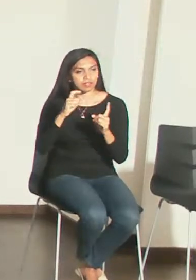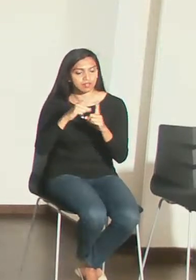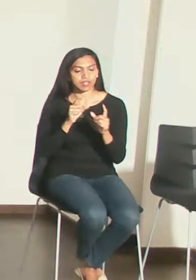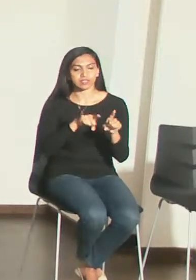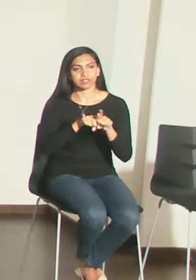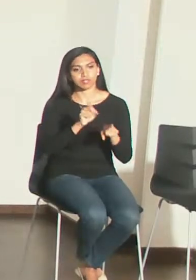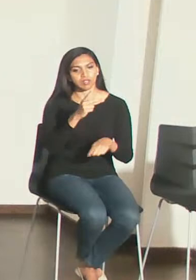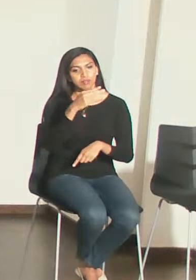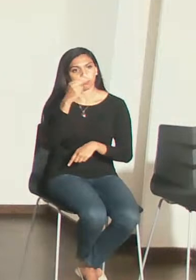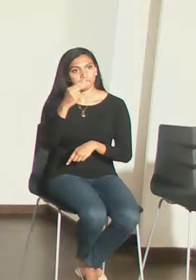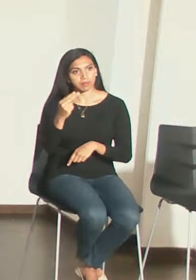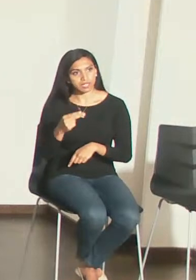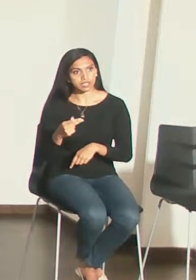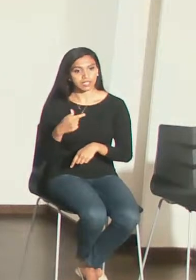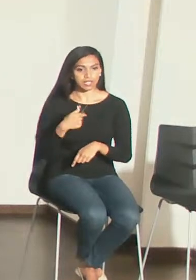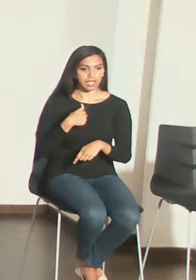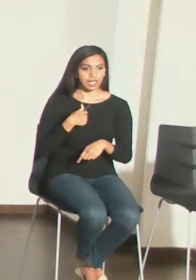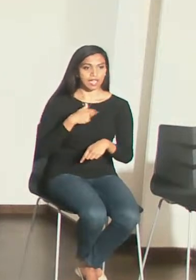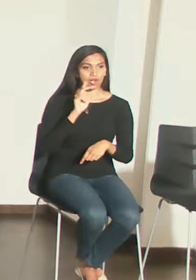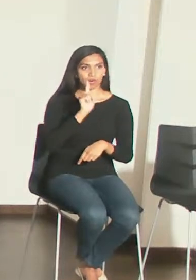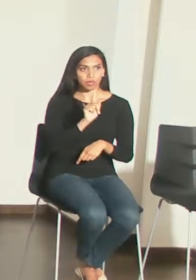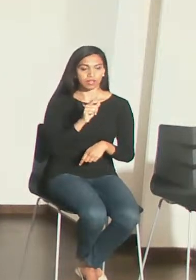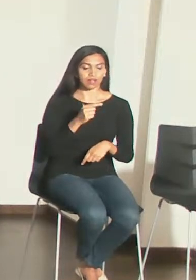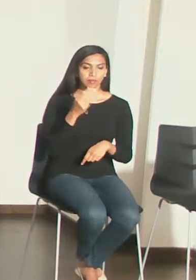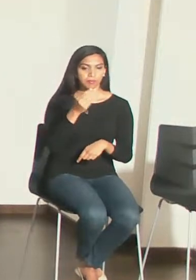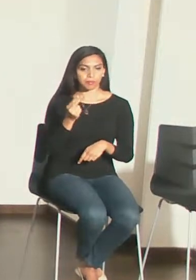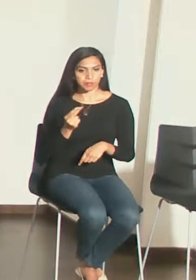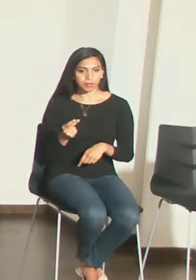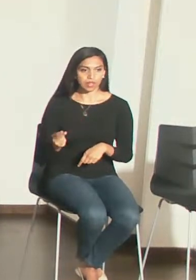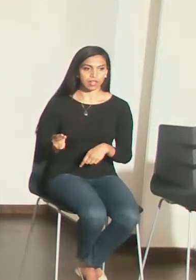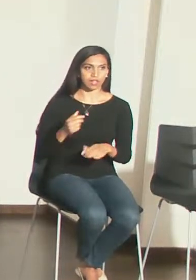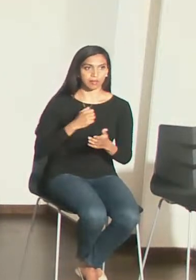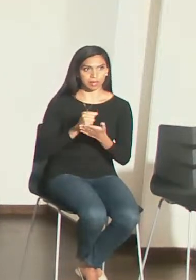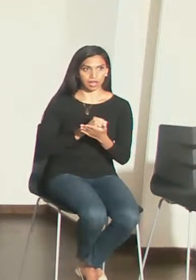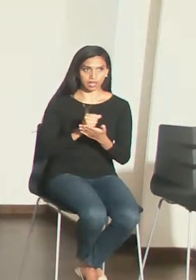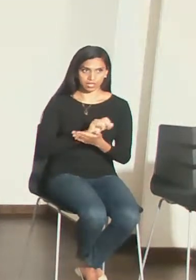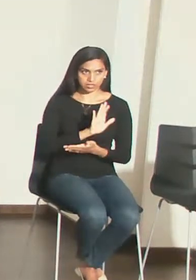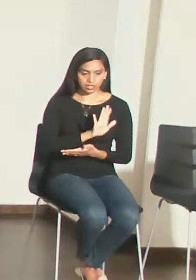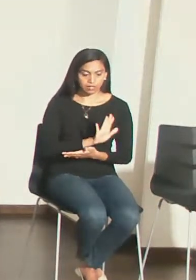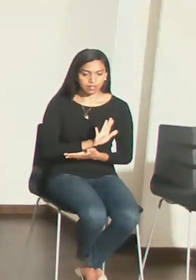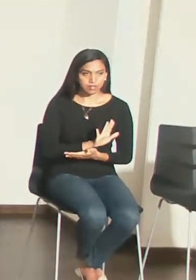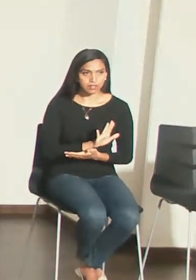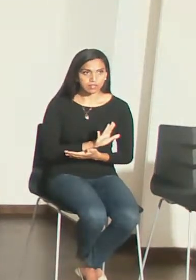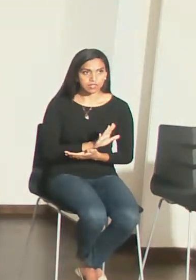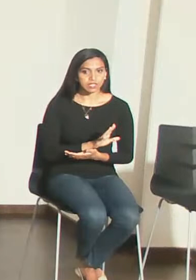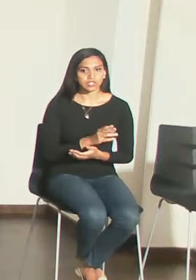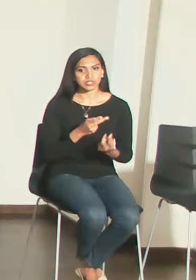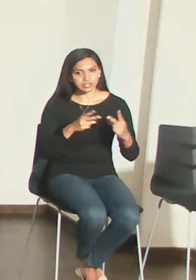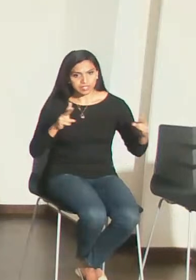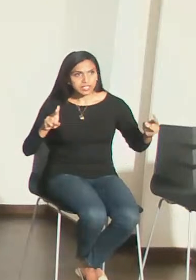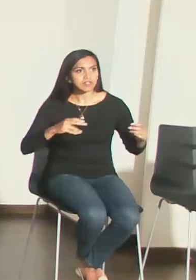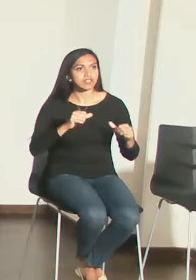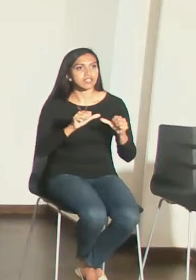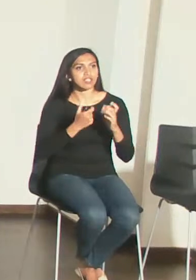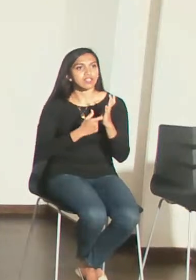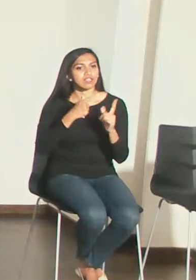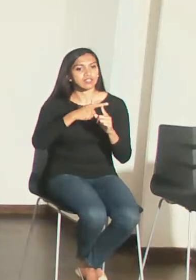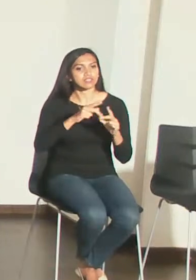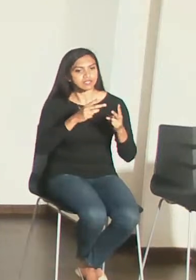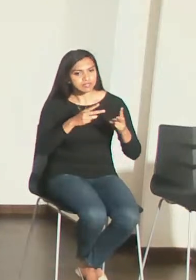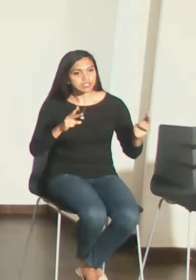need to engrave. There is a method. You need to be trained in. So speaking of that, then perhaps there is